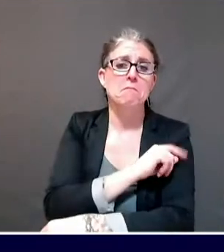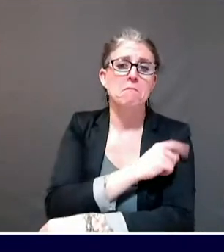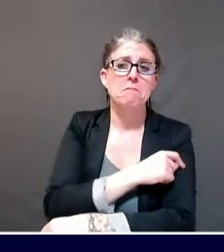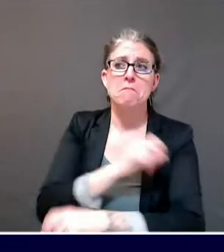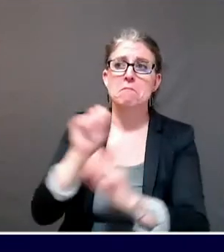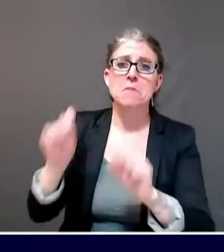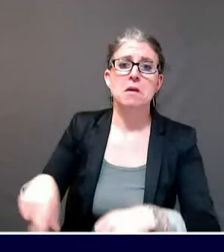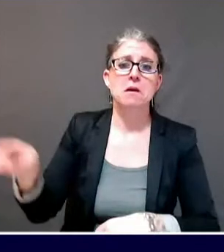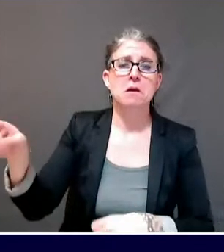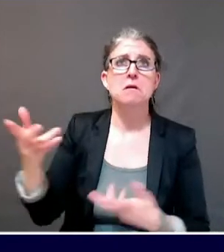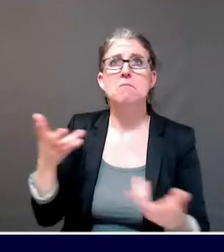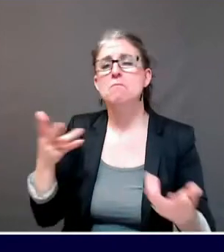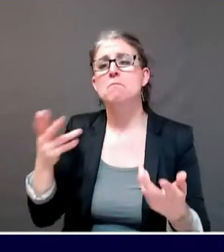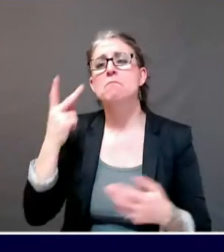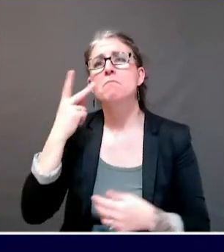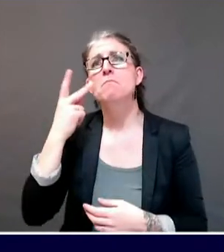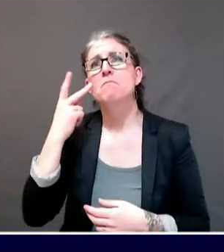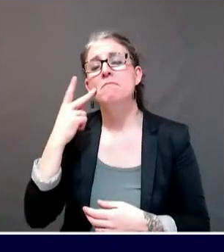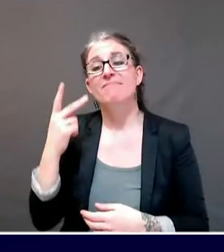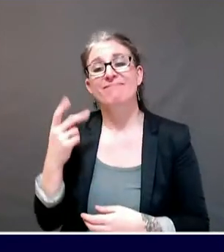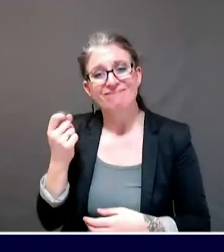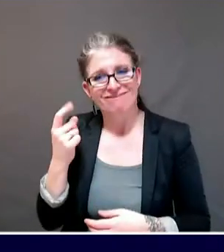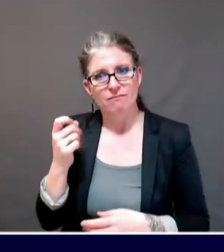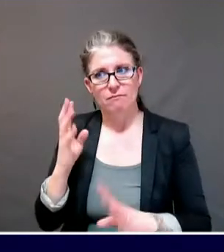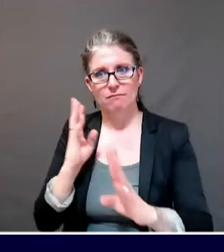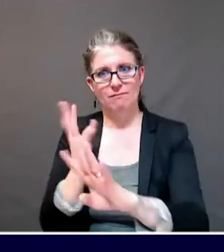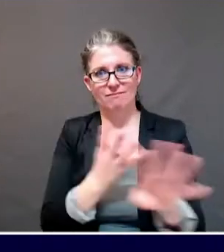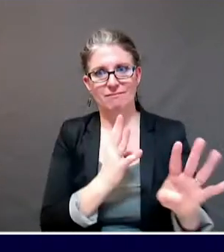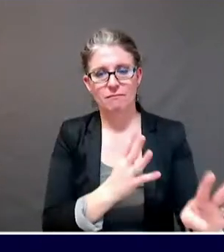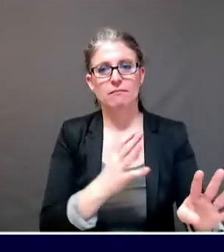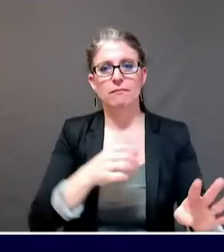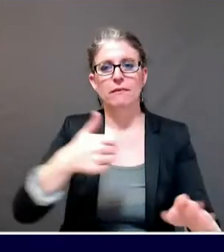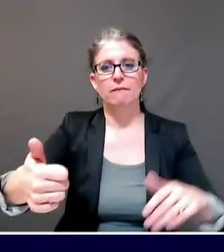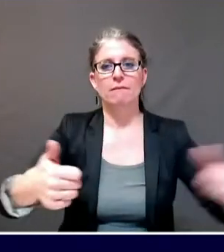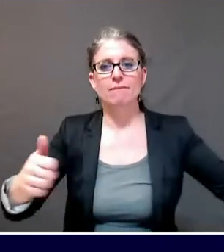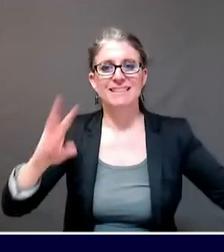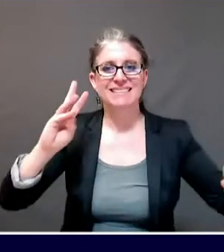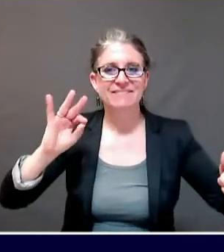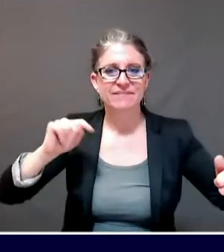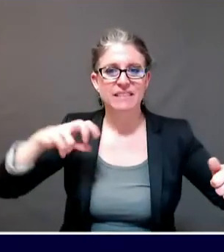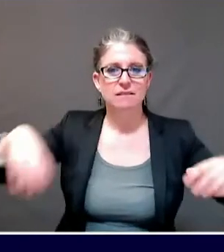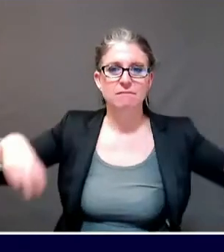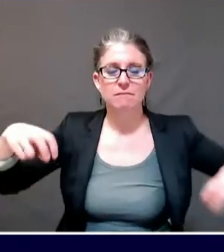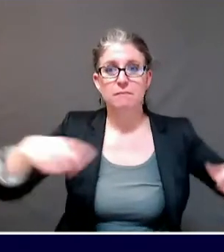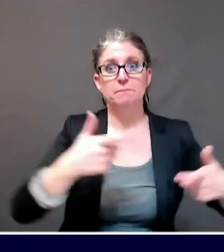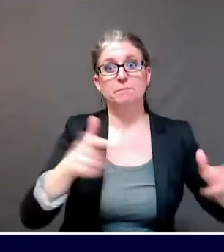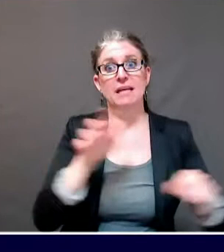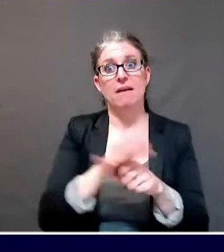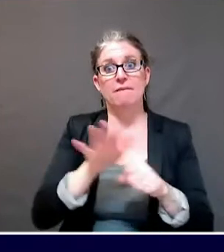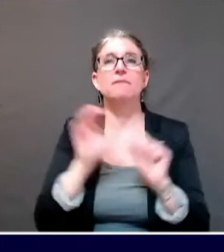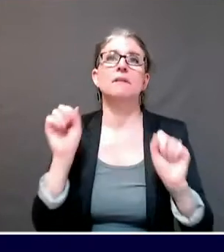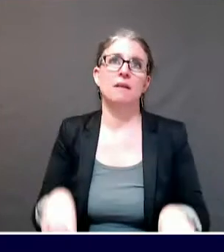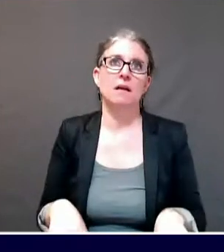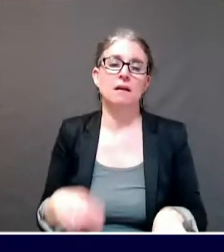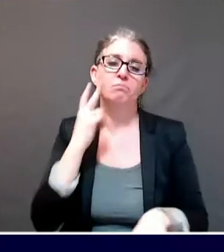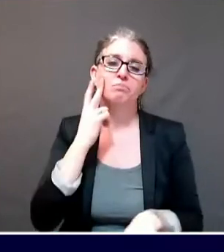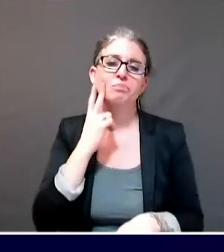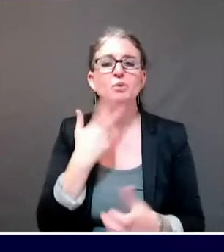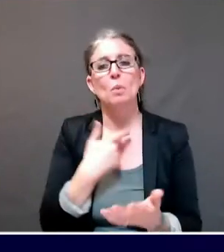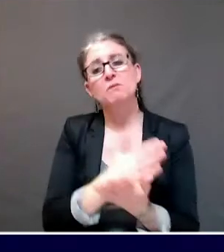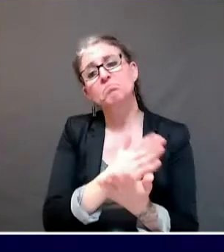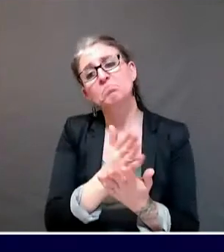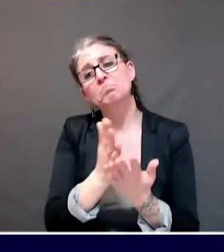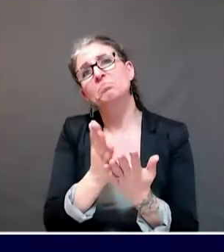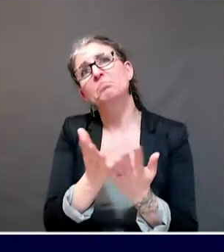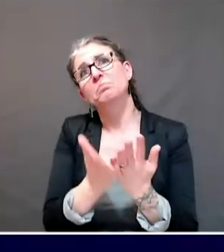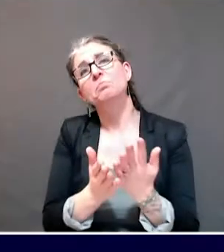they are sufficiently large. And for many of those, we are working on utilizing a front-end tool that will